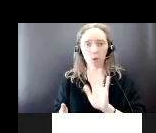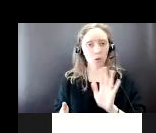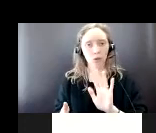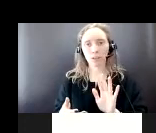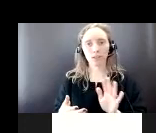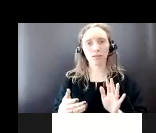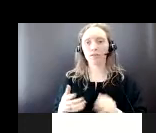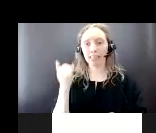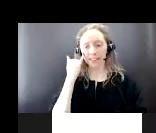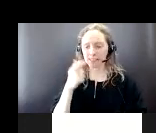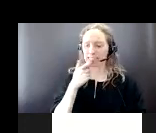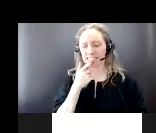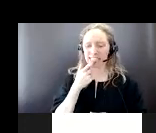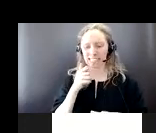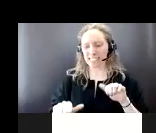be